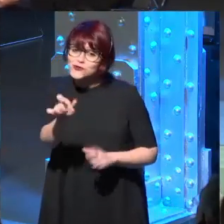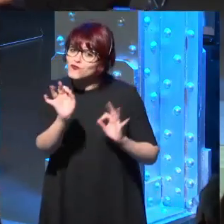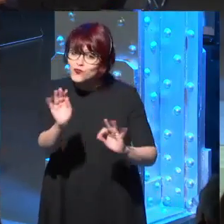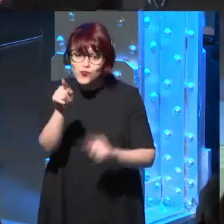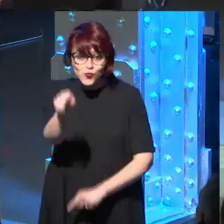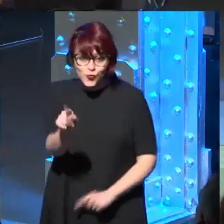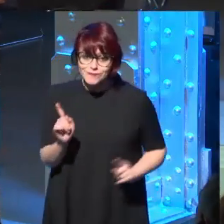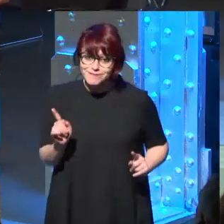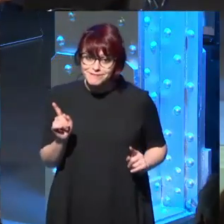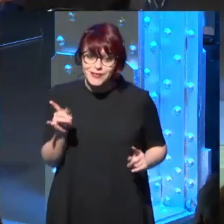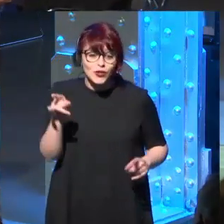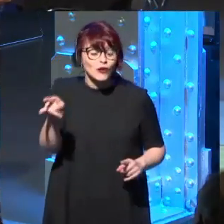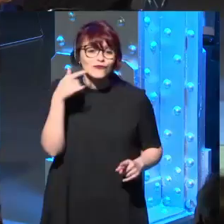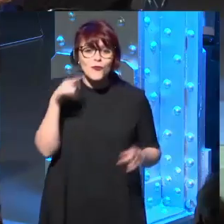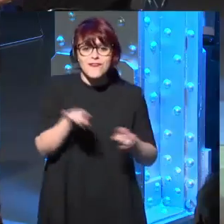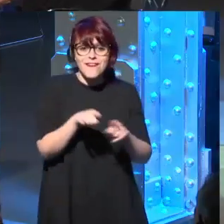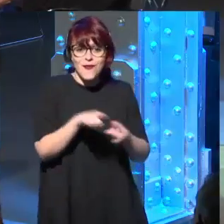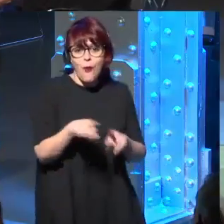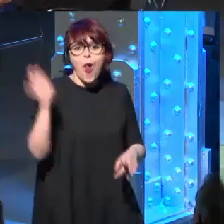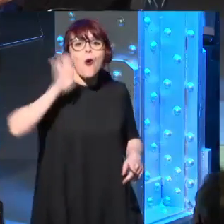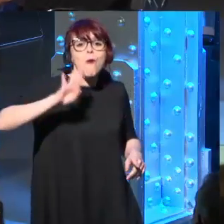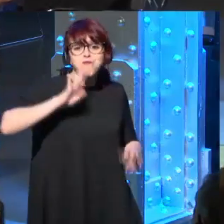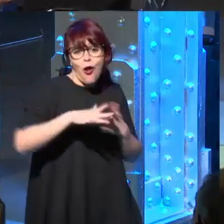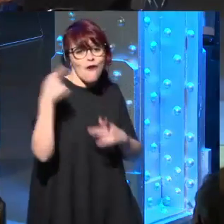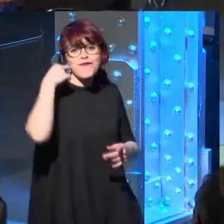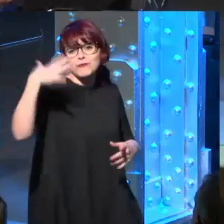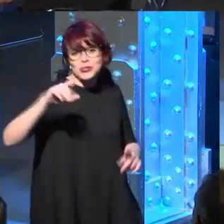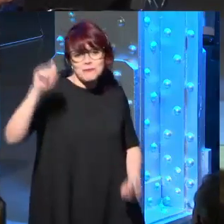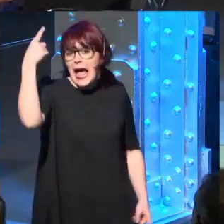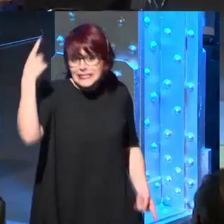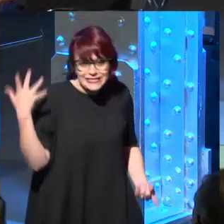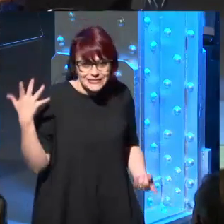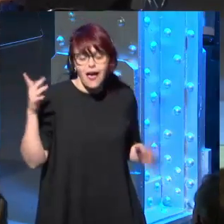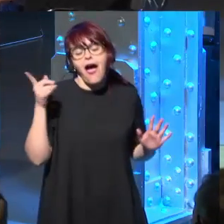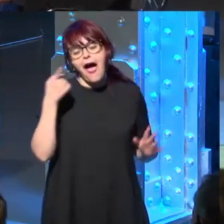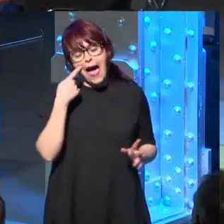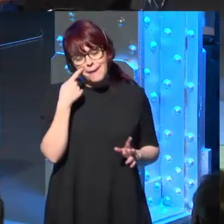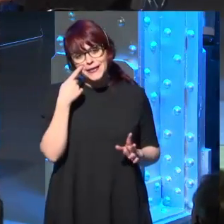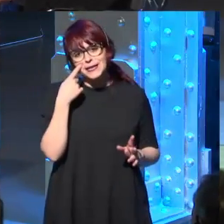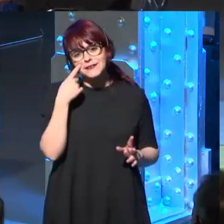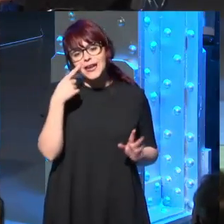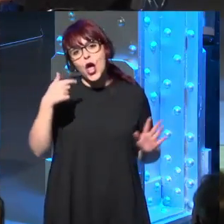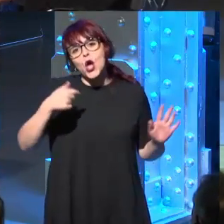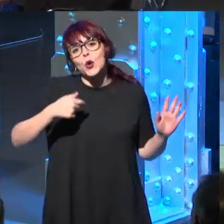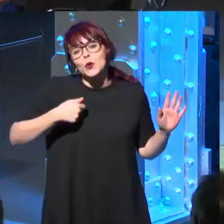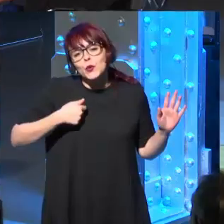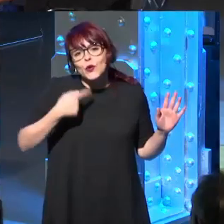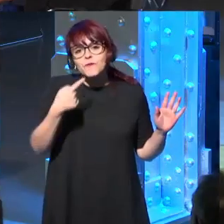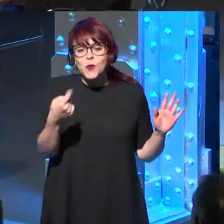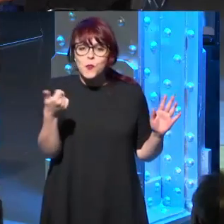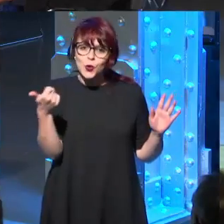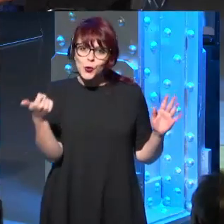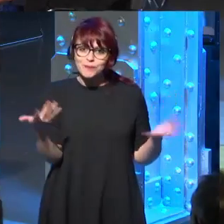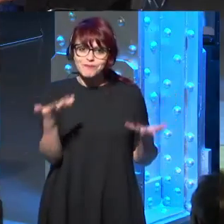porno star. But the funny thing that I'm putting it like the well-digger in a rough language. But